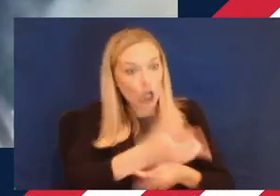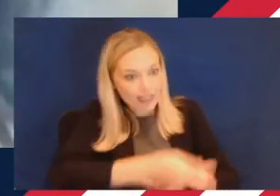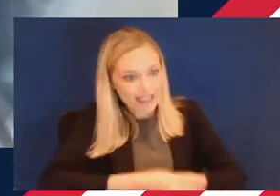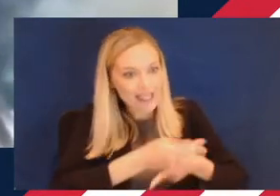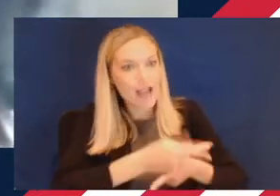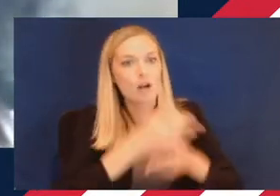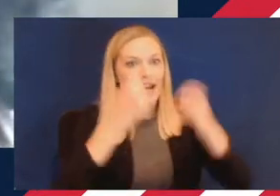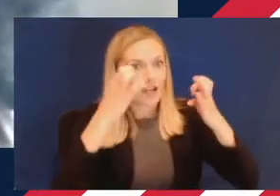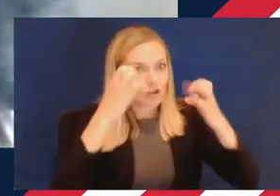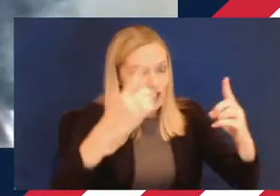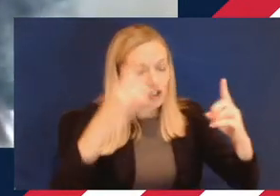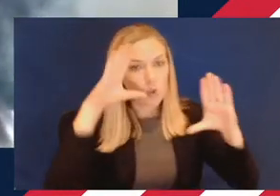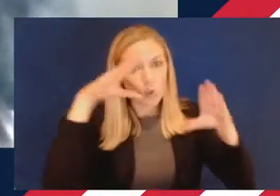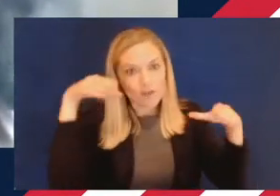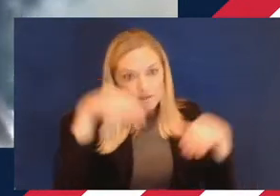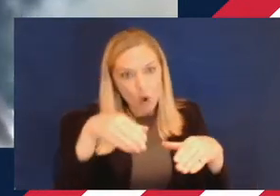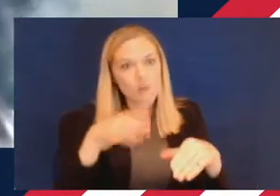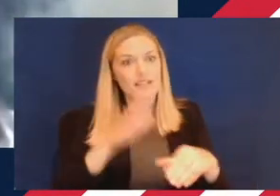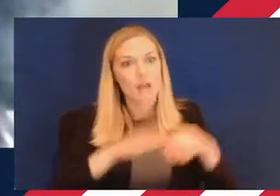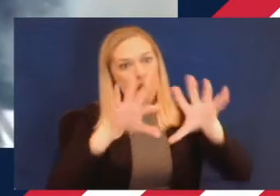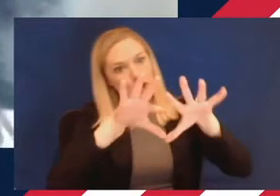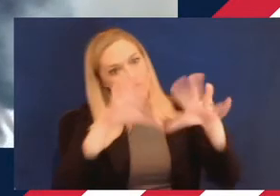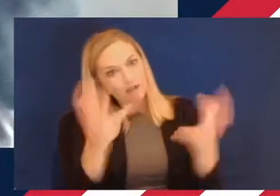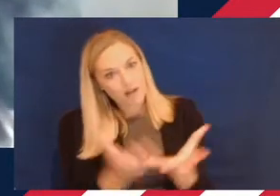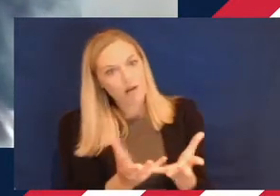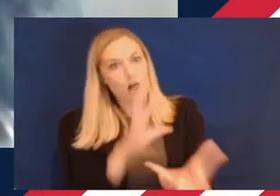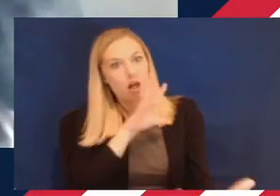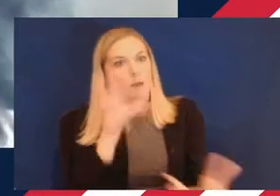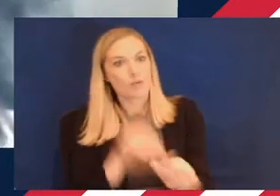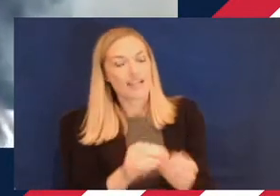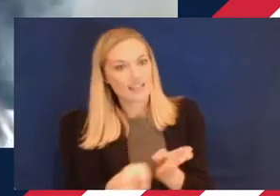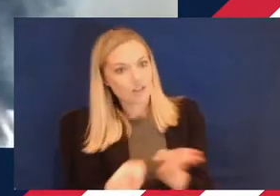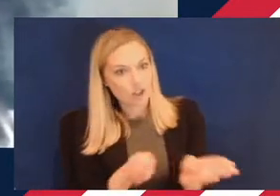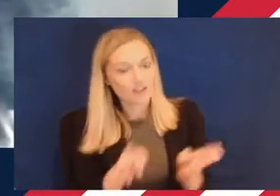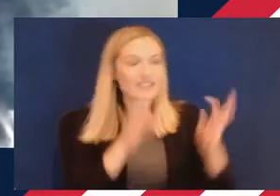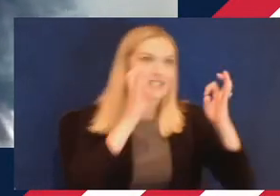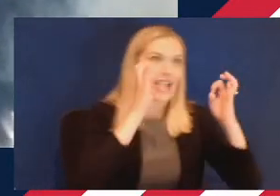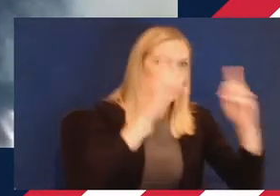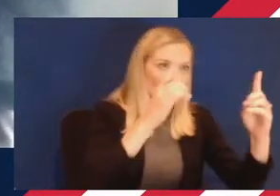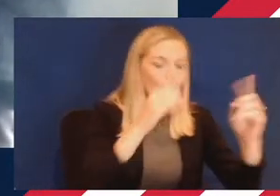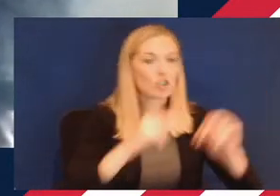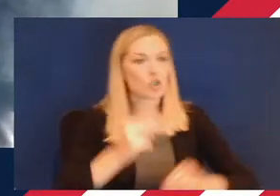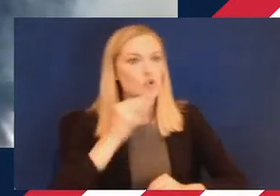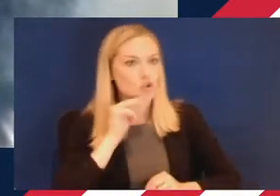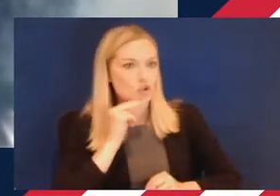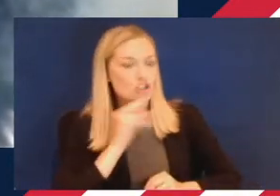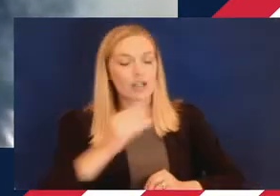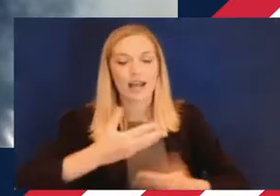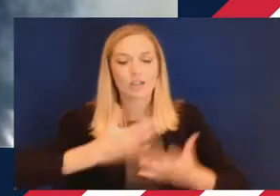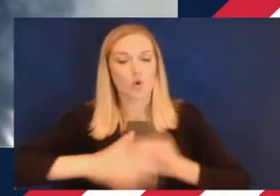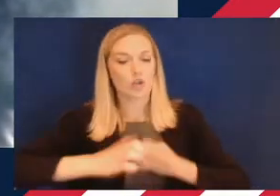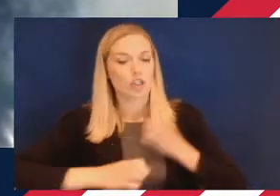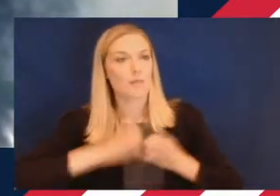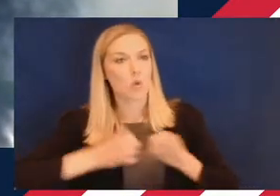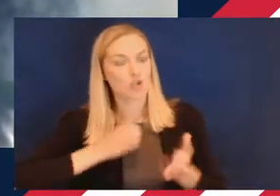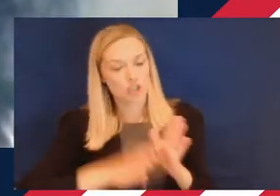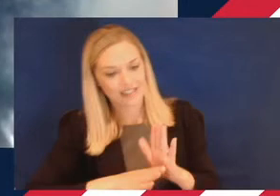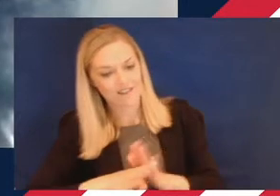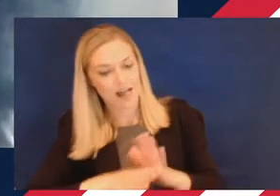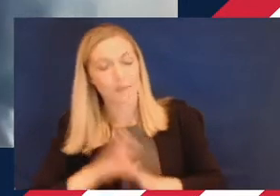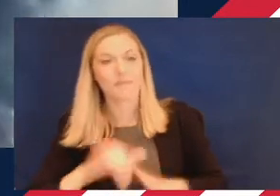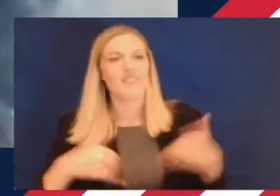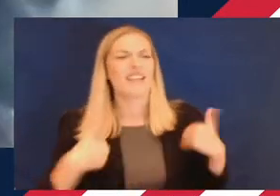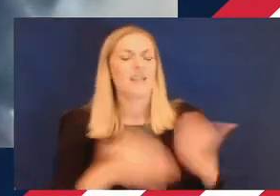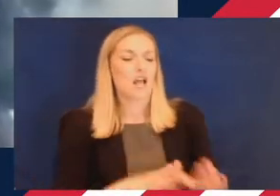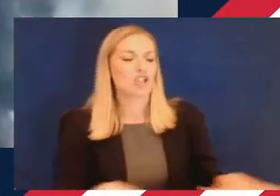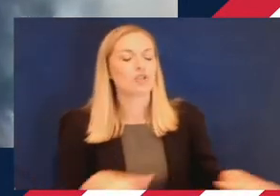critical comprehensive services, education, nutrition, and social emotional development that young children need and receive when attending